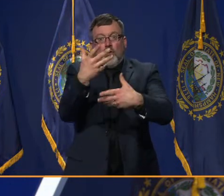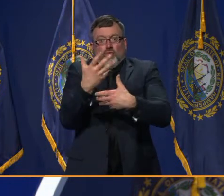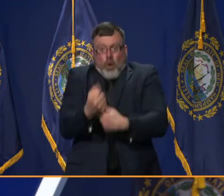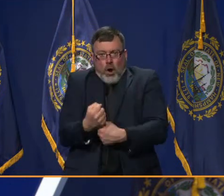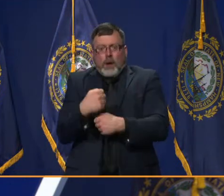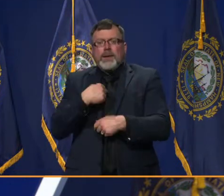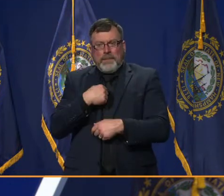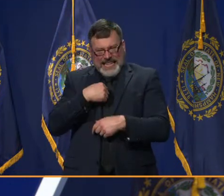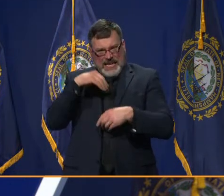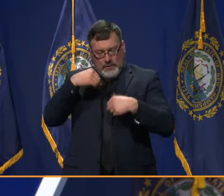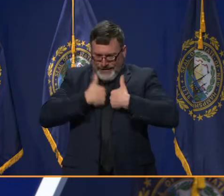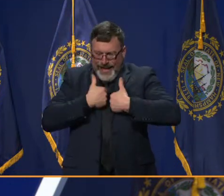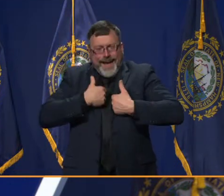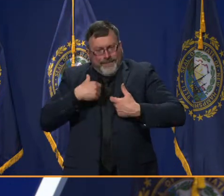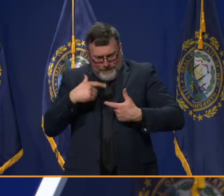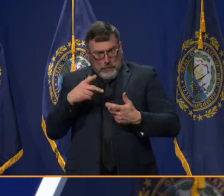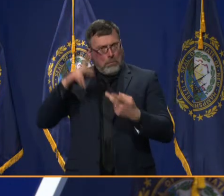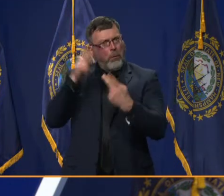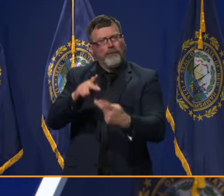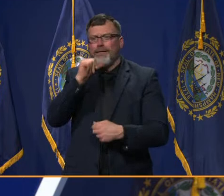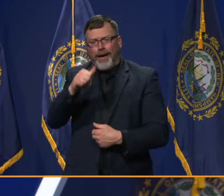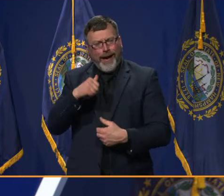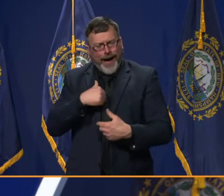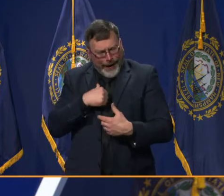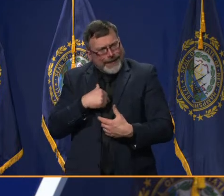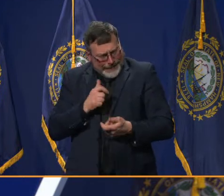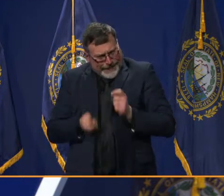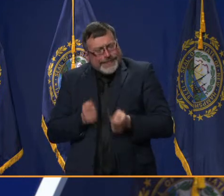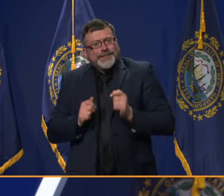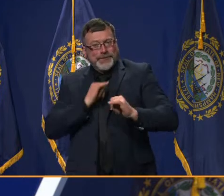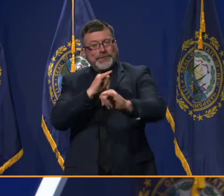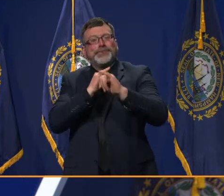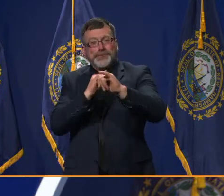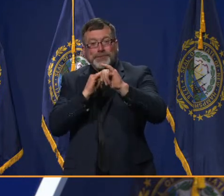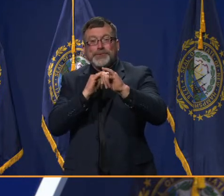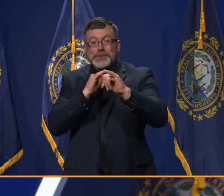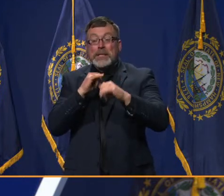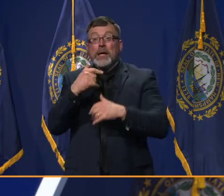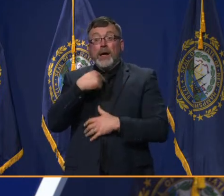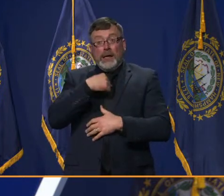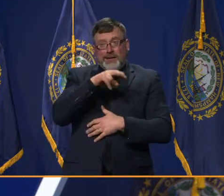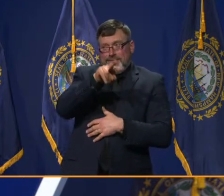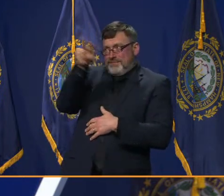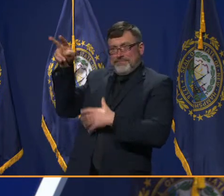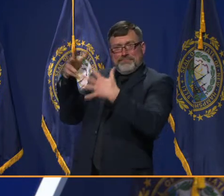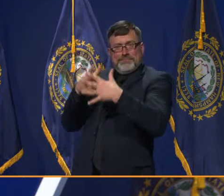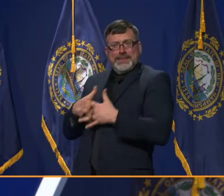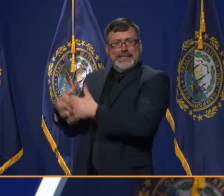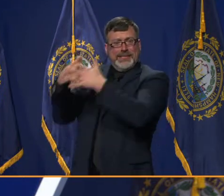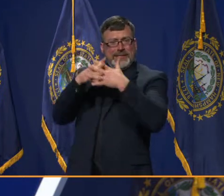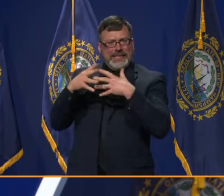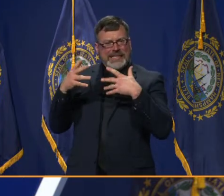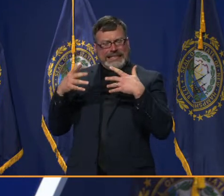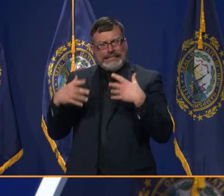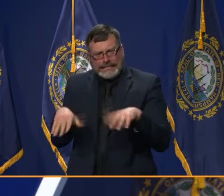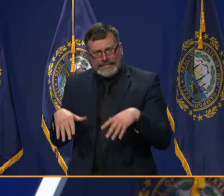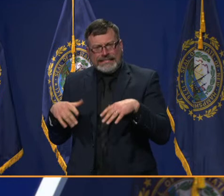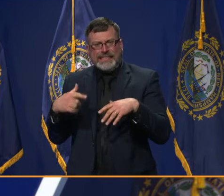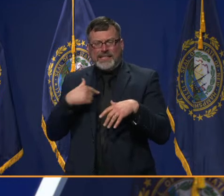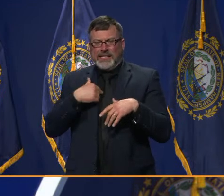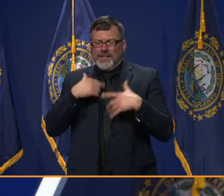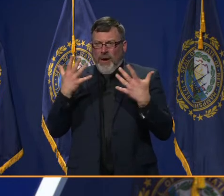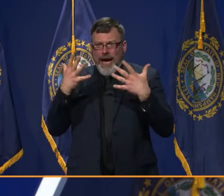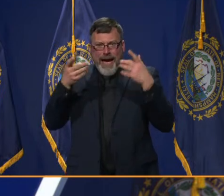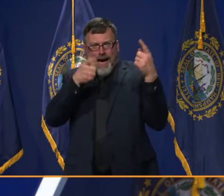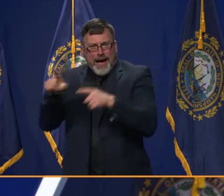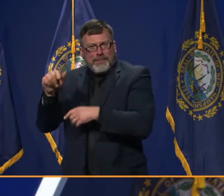least. However, when I look at the condition of our nation today, and when we examine what transpired in Washington just